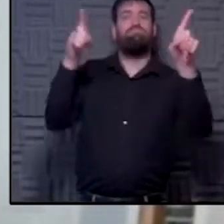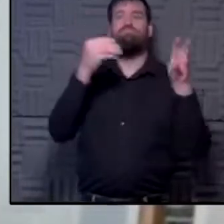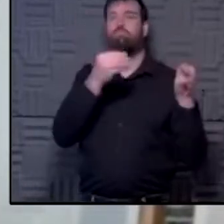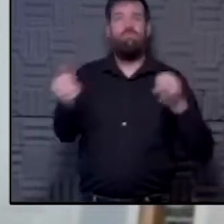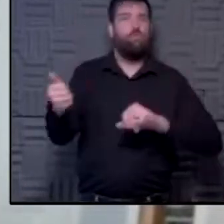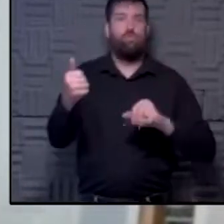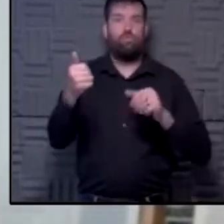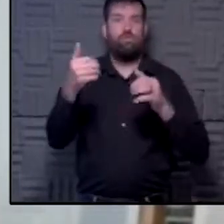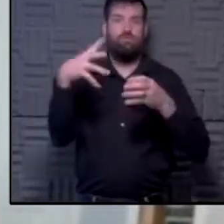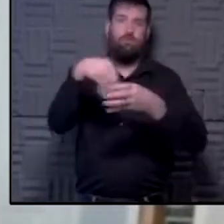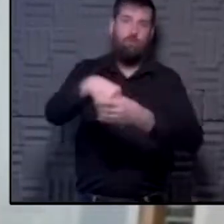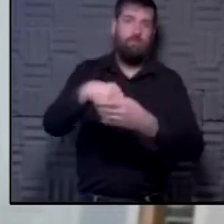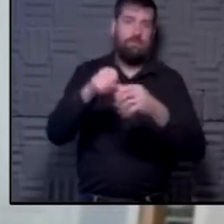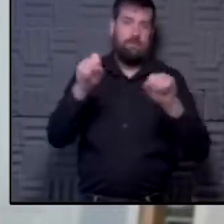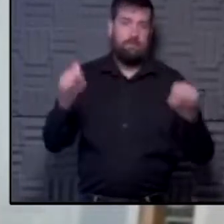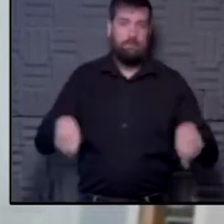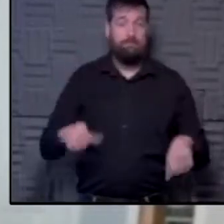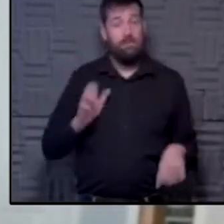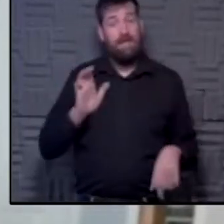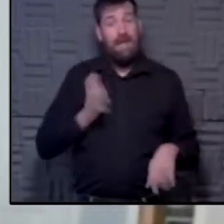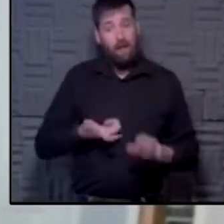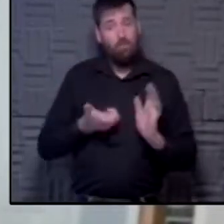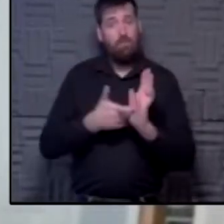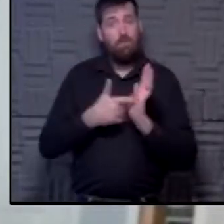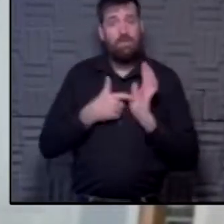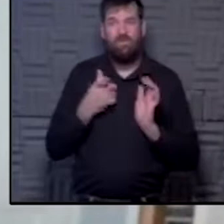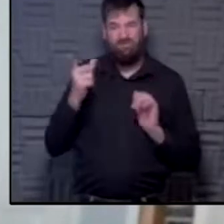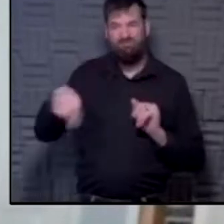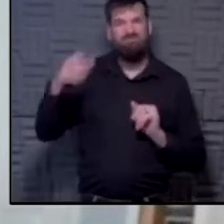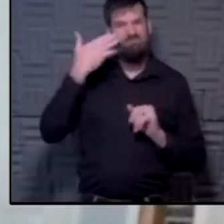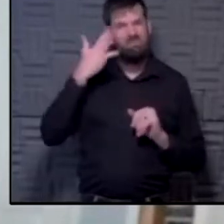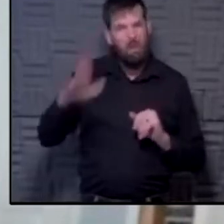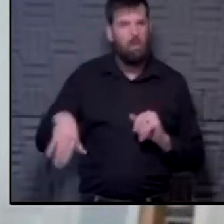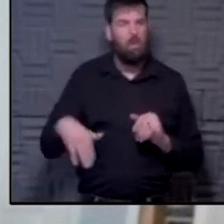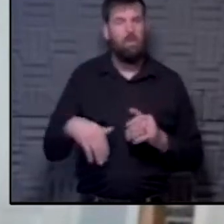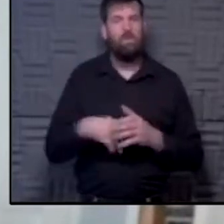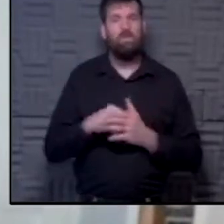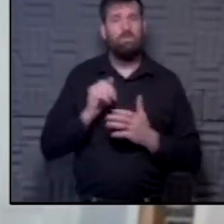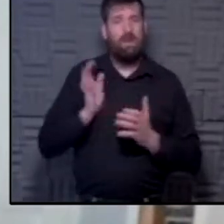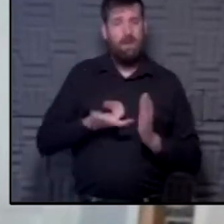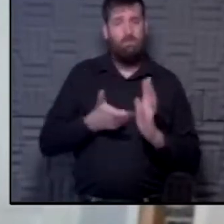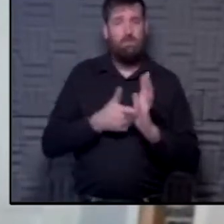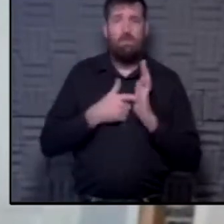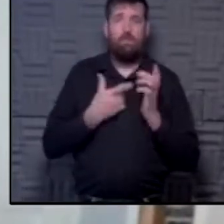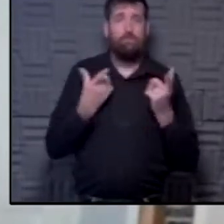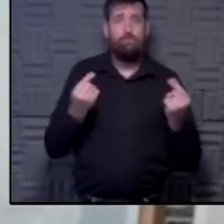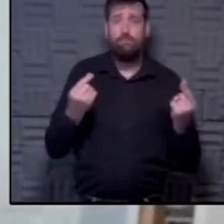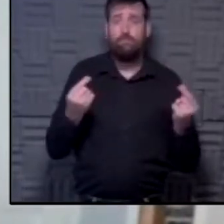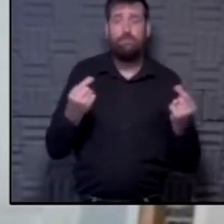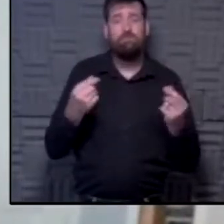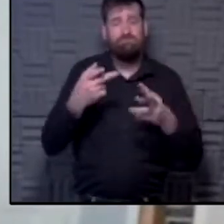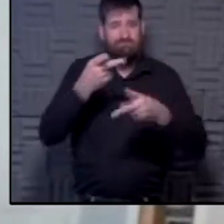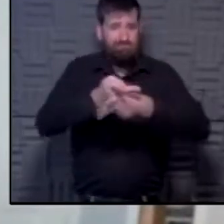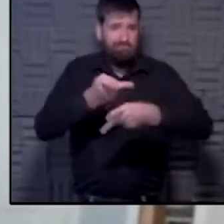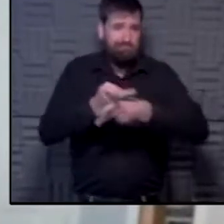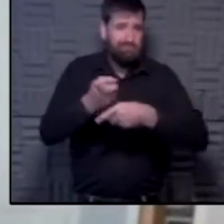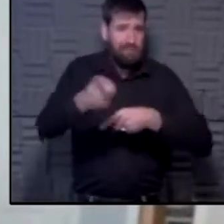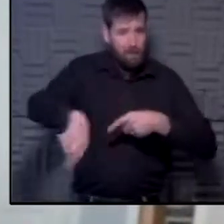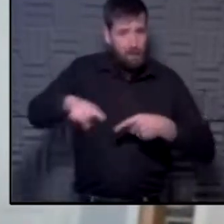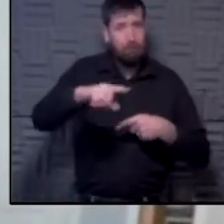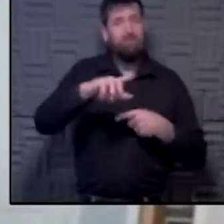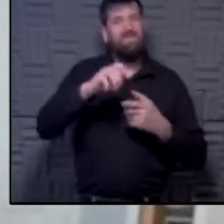obligation for all of us, and you guys know this all too well, is to make sure that they're cared for and that they're